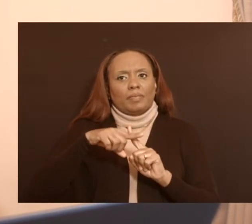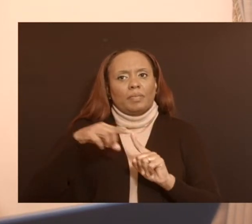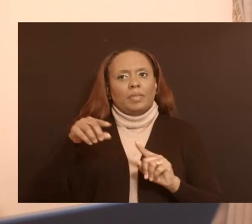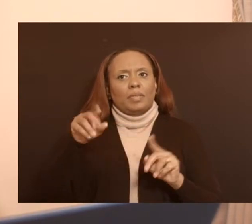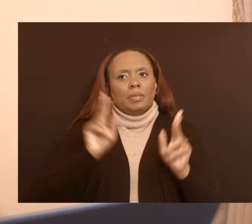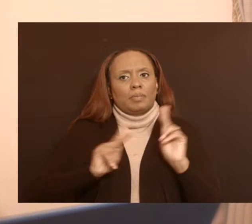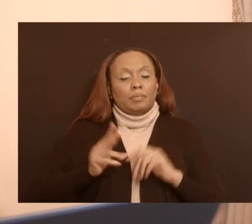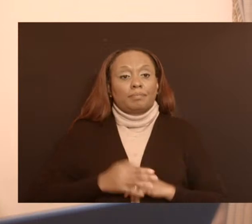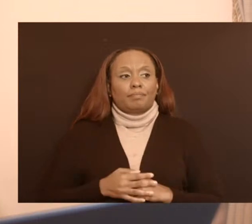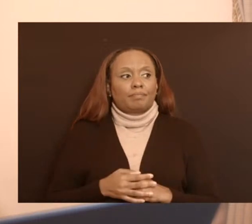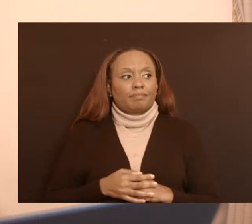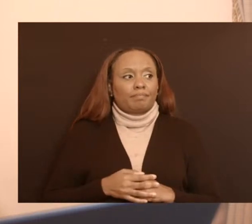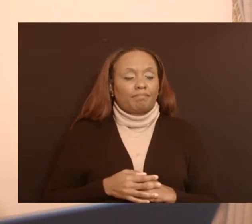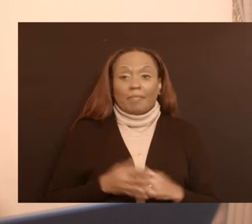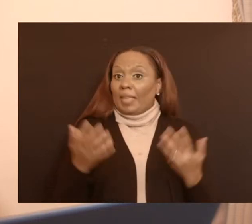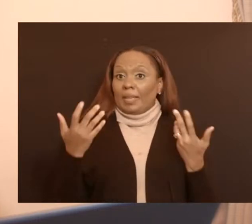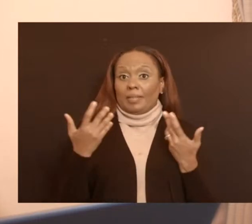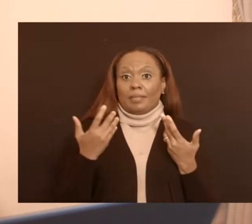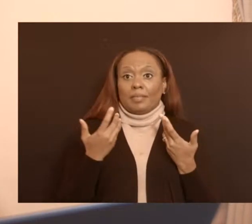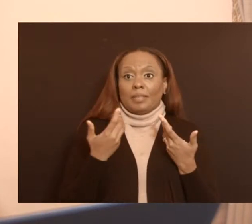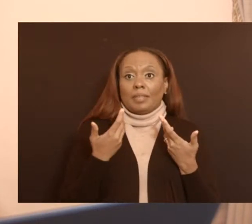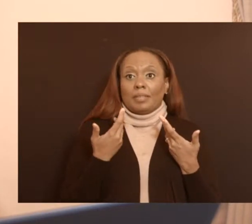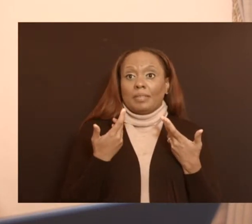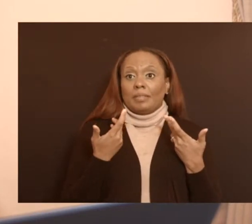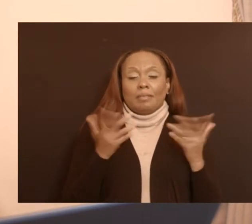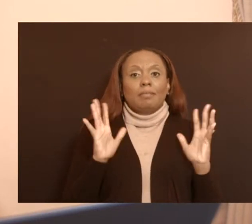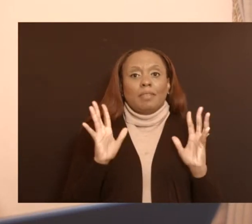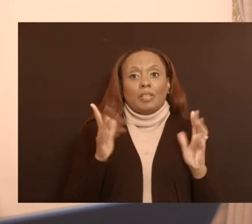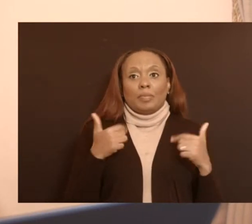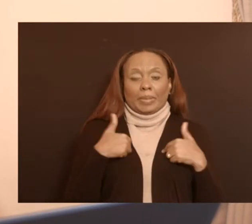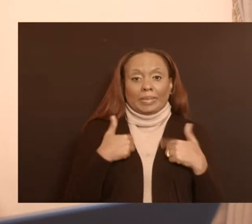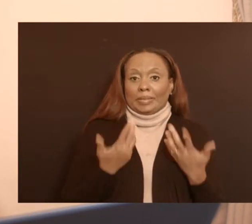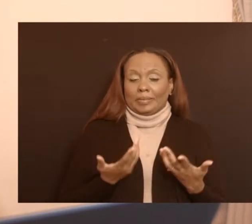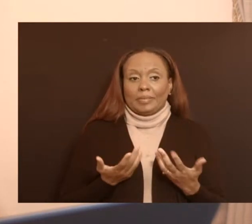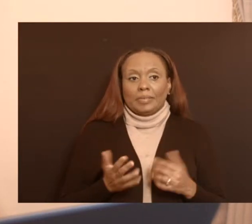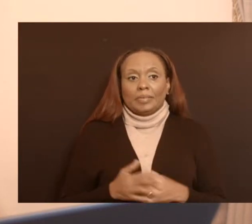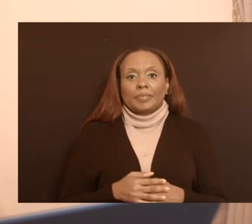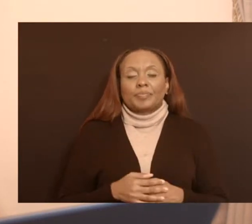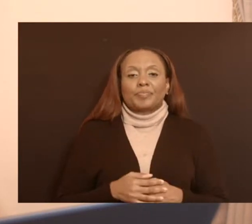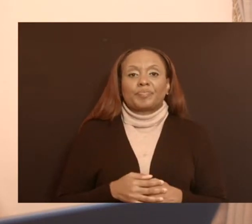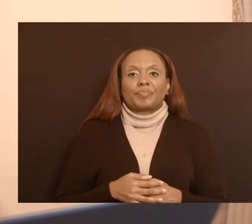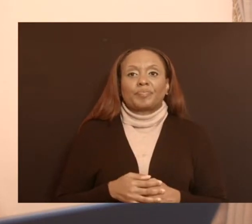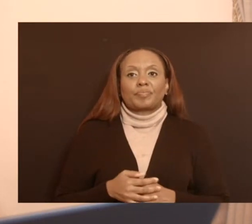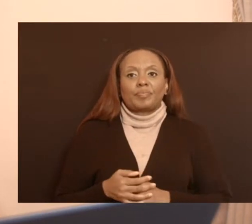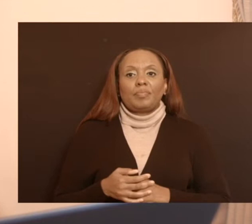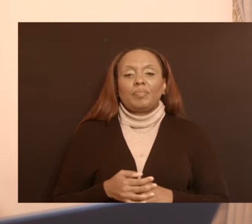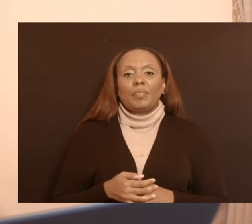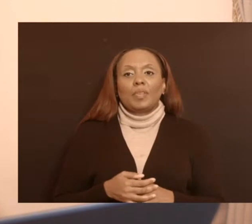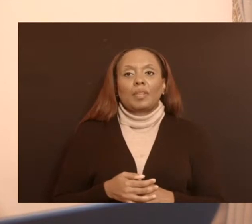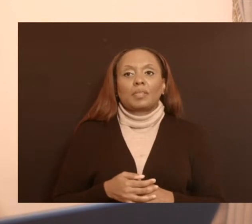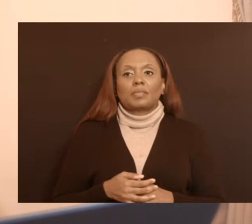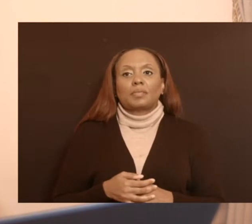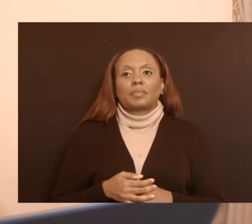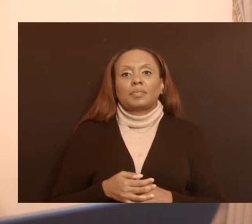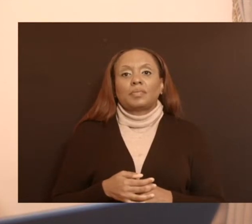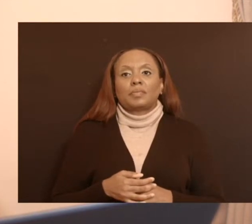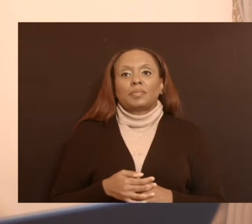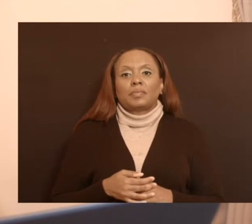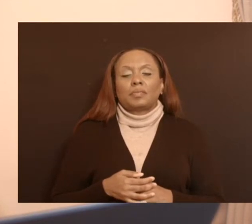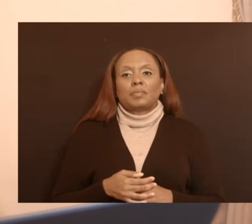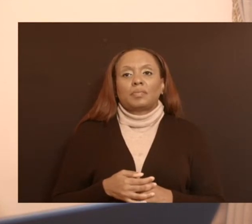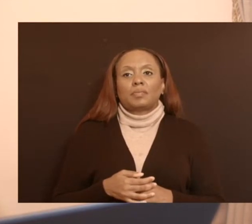that's all I want to say about that right at present. What I will probably do is give an opportunity for